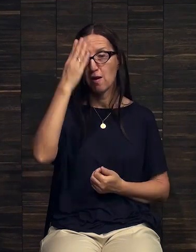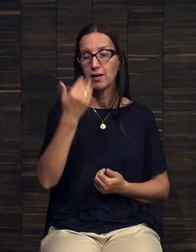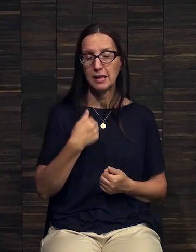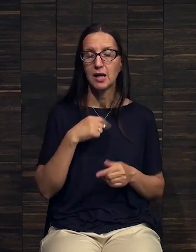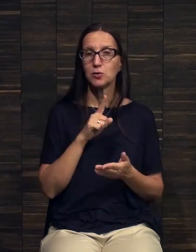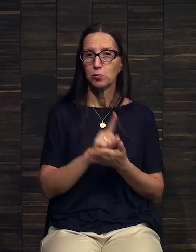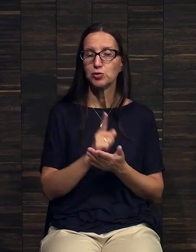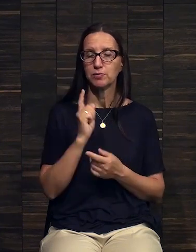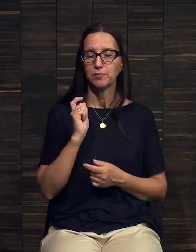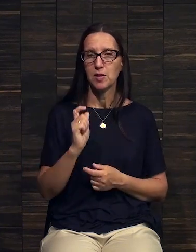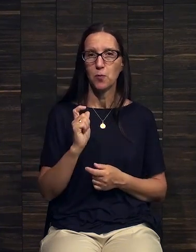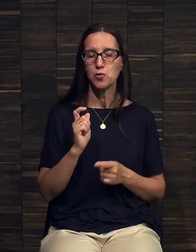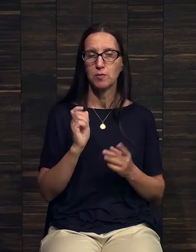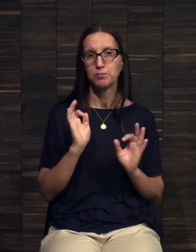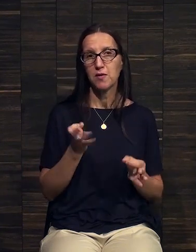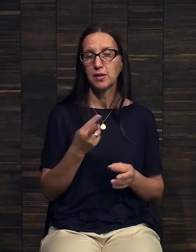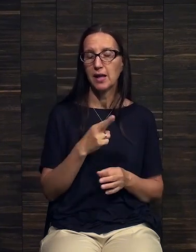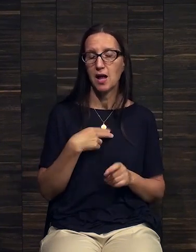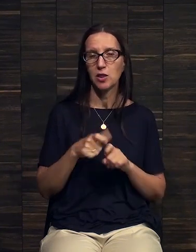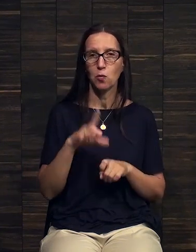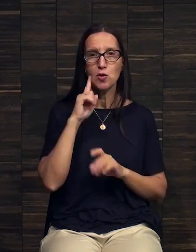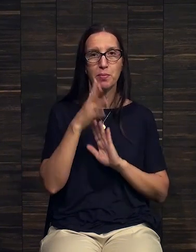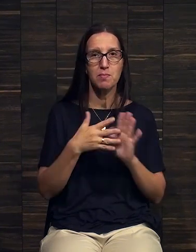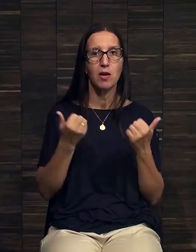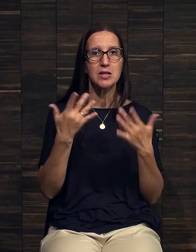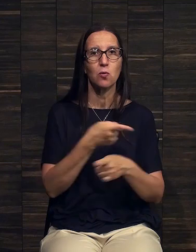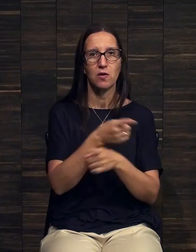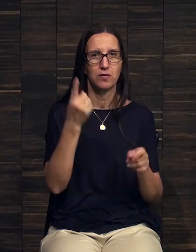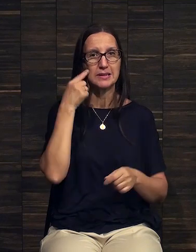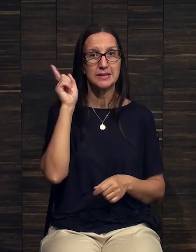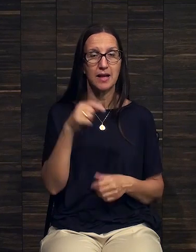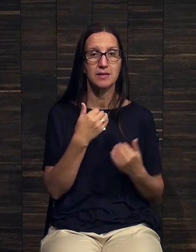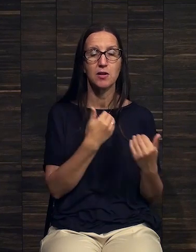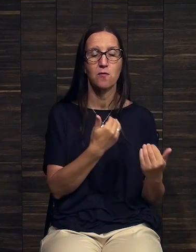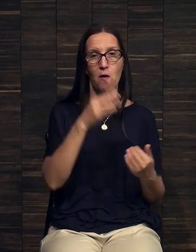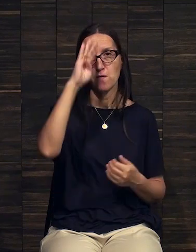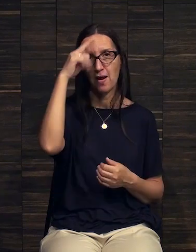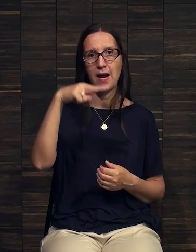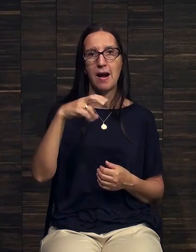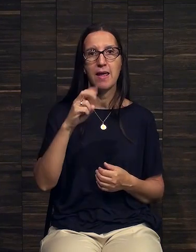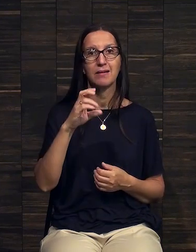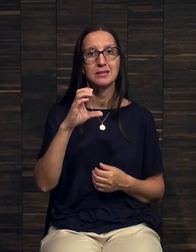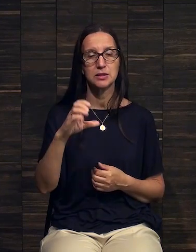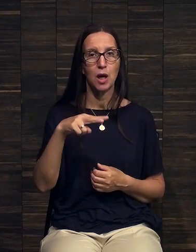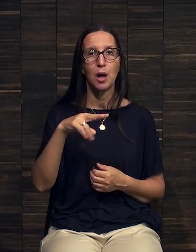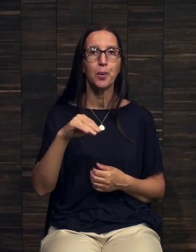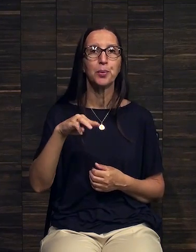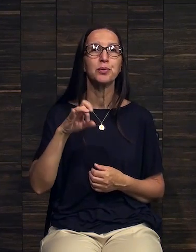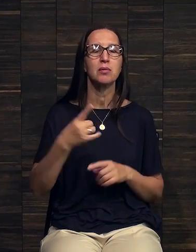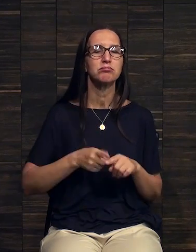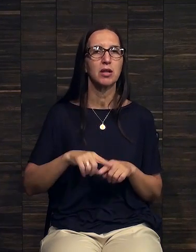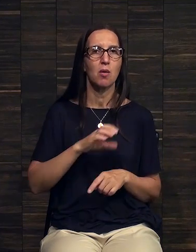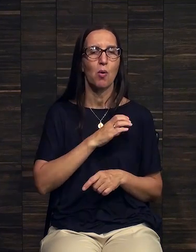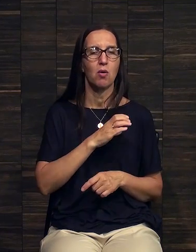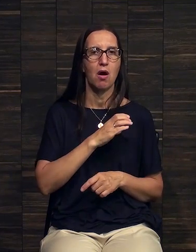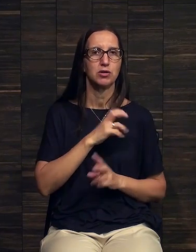is very close family to everyone. I don't understand whether you are aware of it. Lex Luthor is